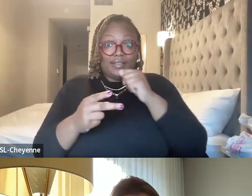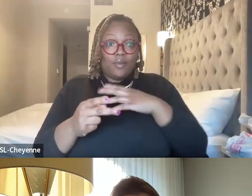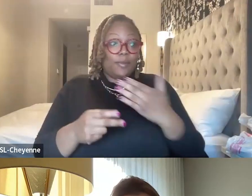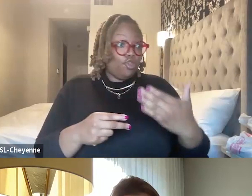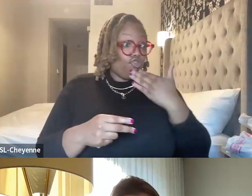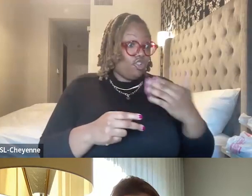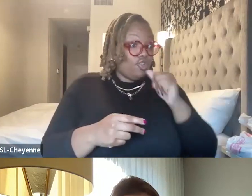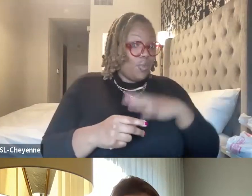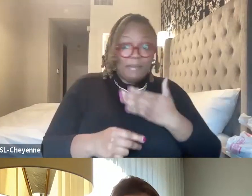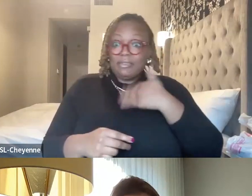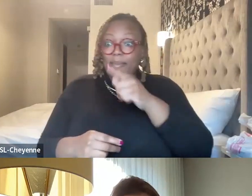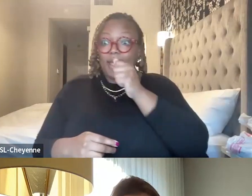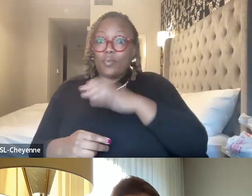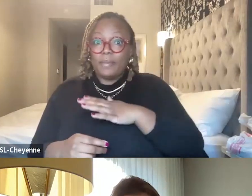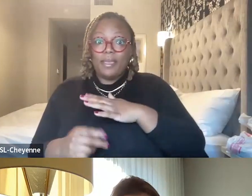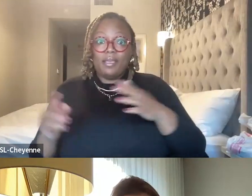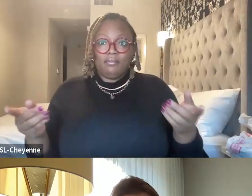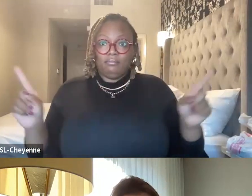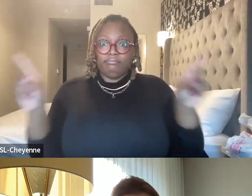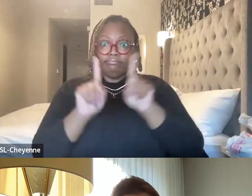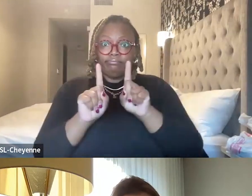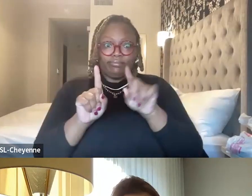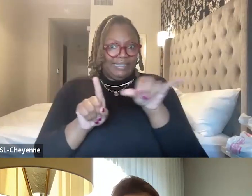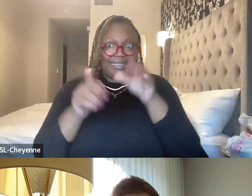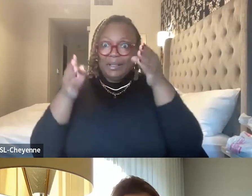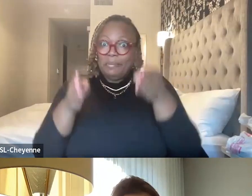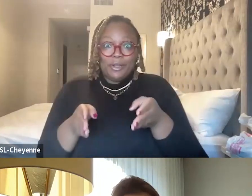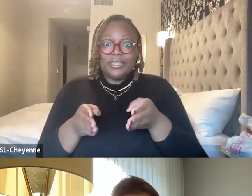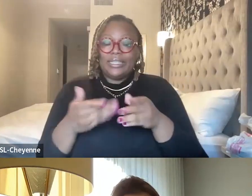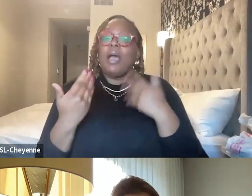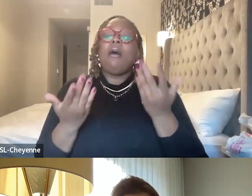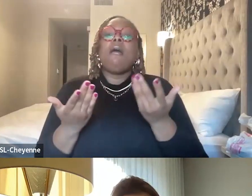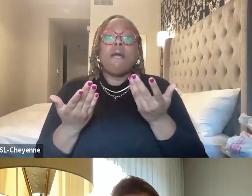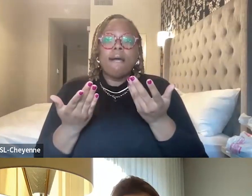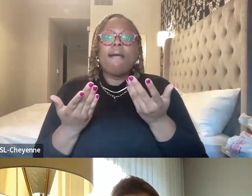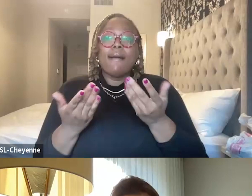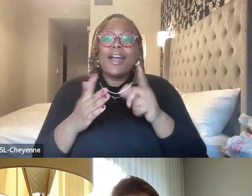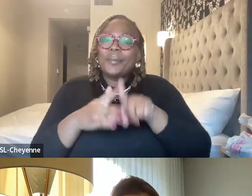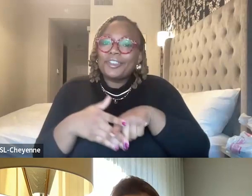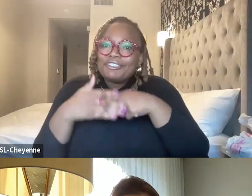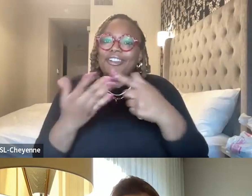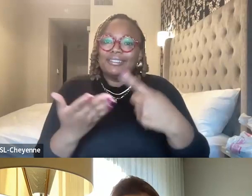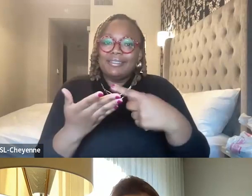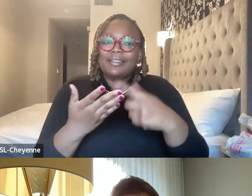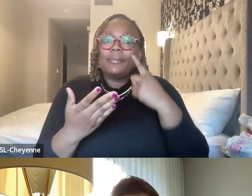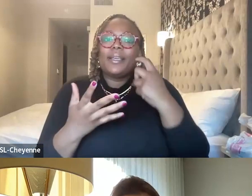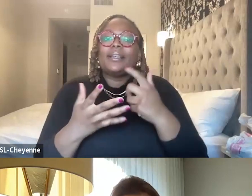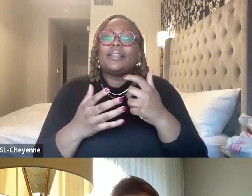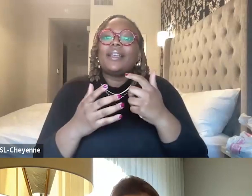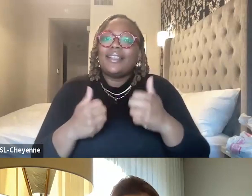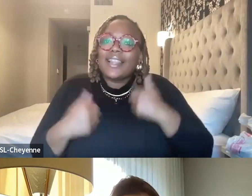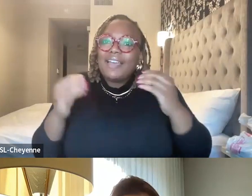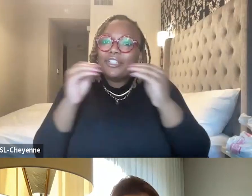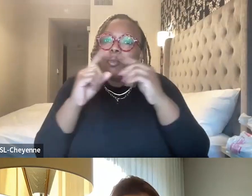ones and the bad ones in the same woman, it's like, and then we can start to talk, because the life is much more